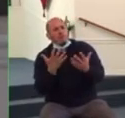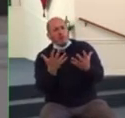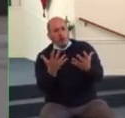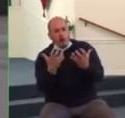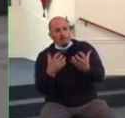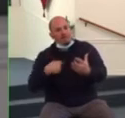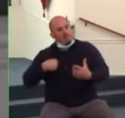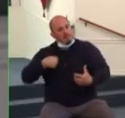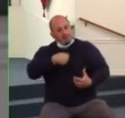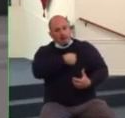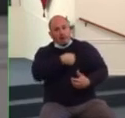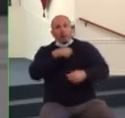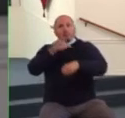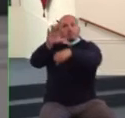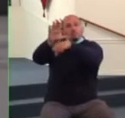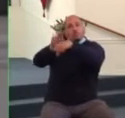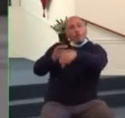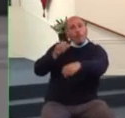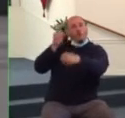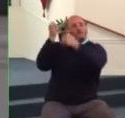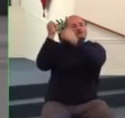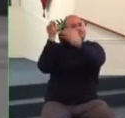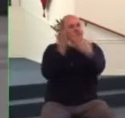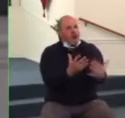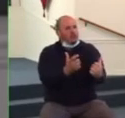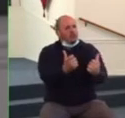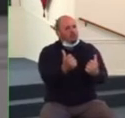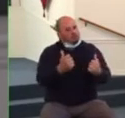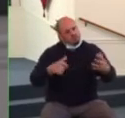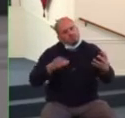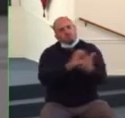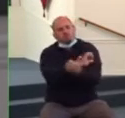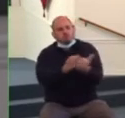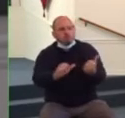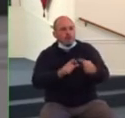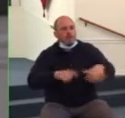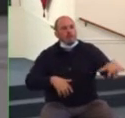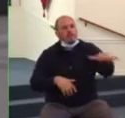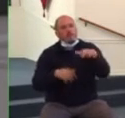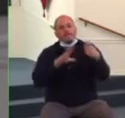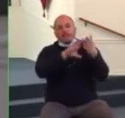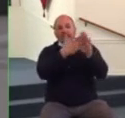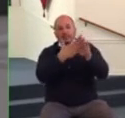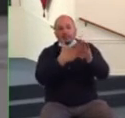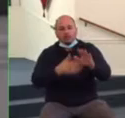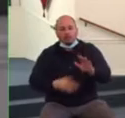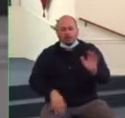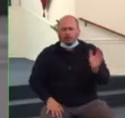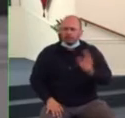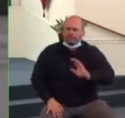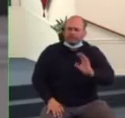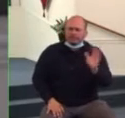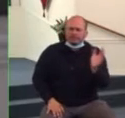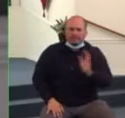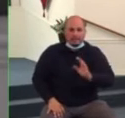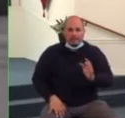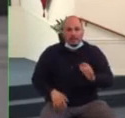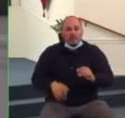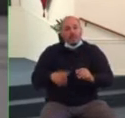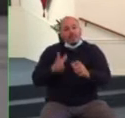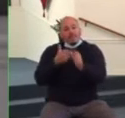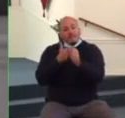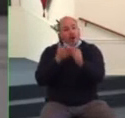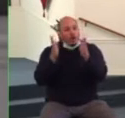to welcome Jesus. Jesus rebukes them because followers of Jesus are not to destroy their enemies.